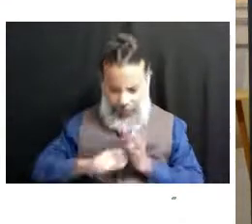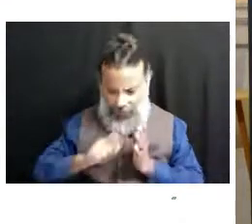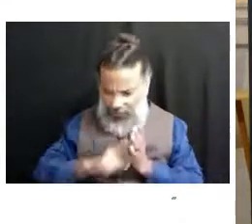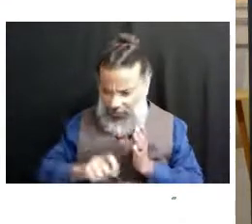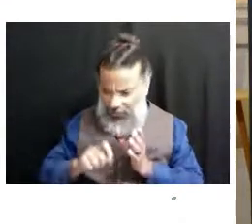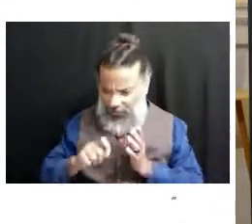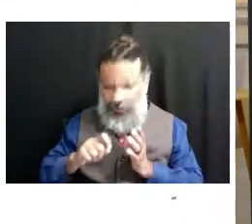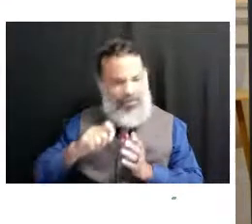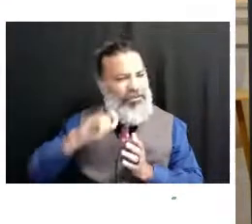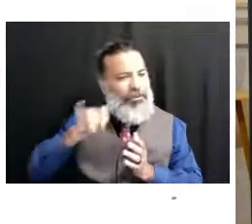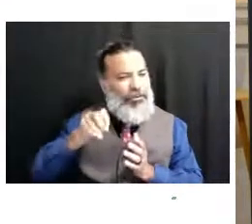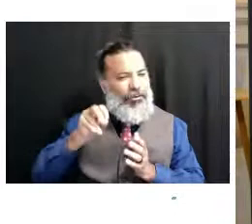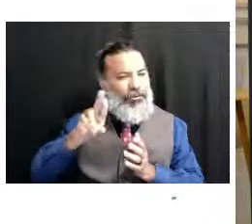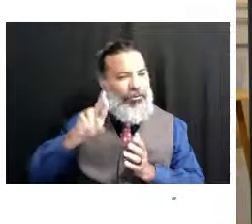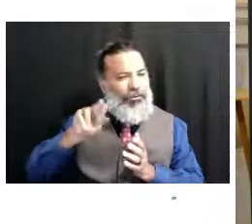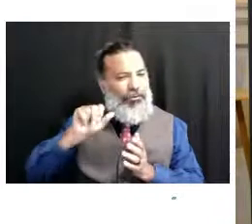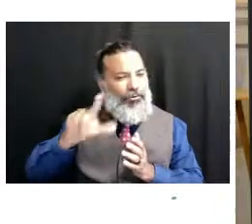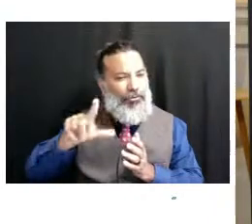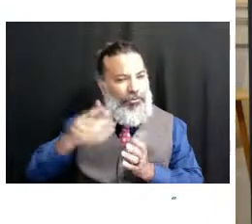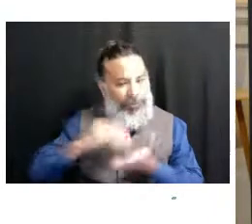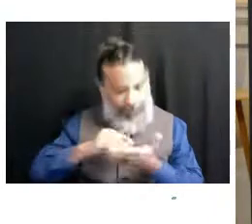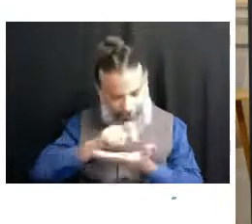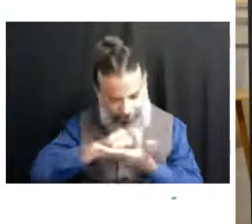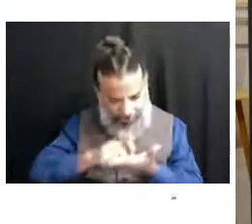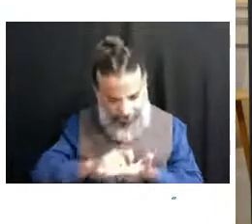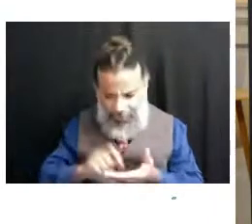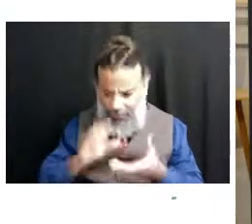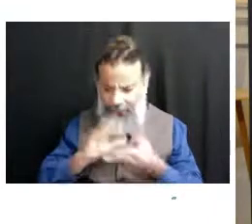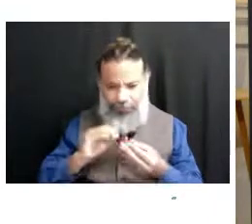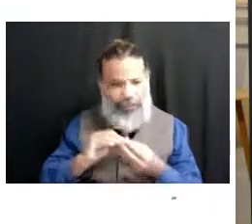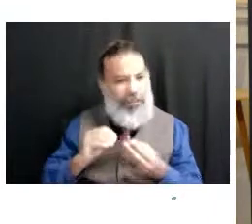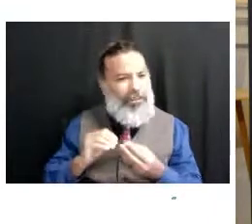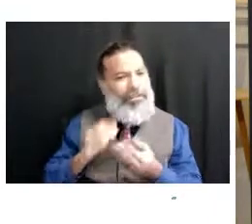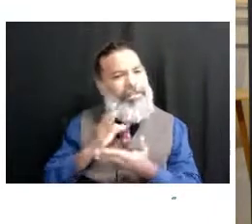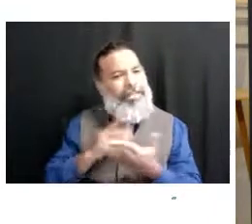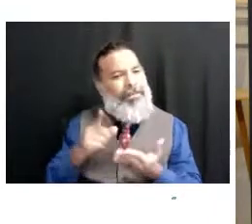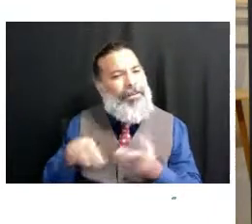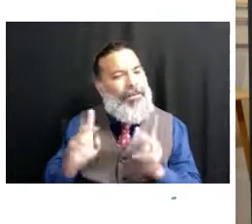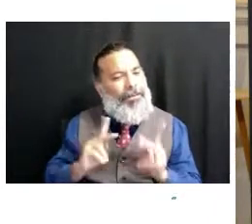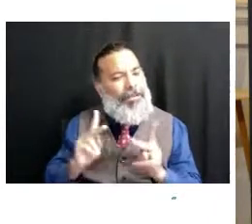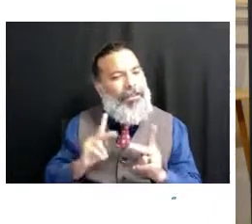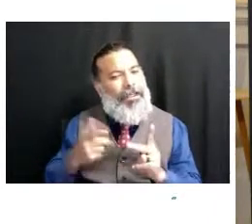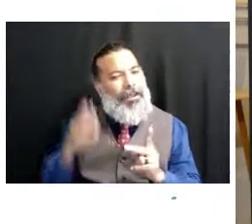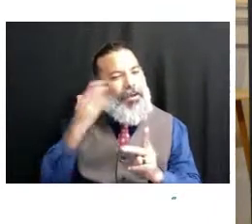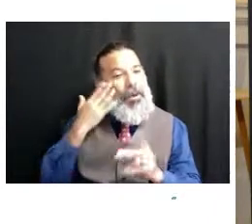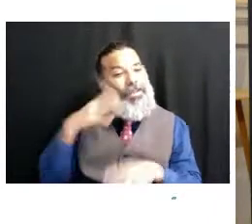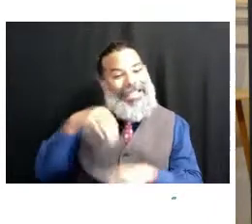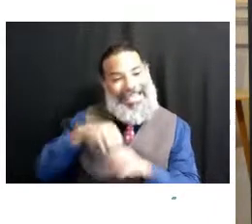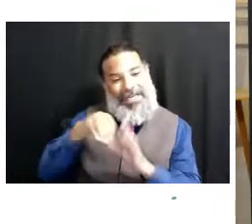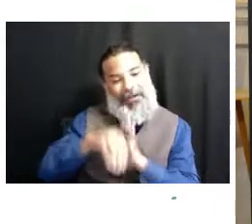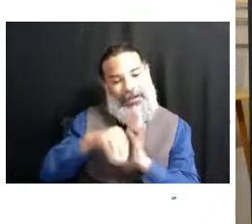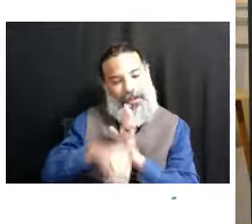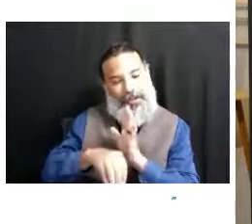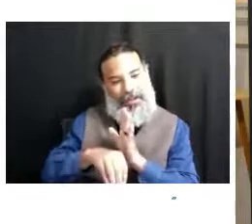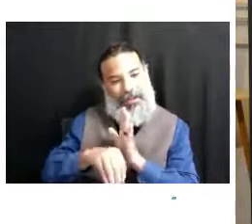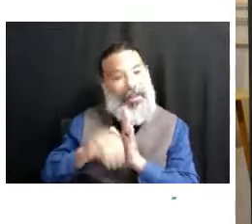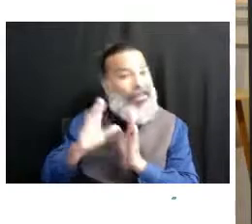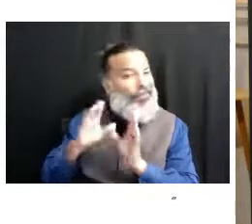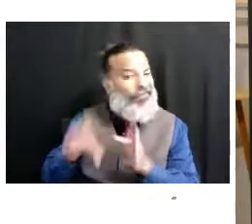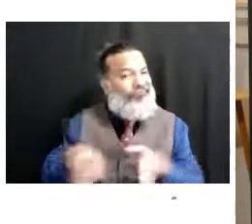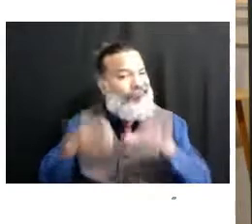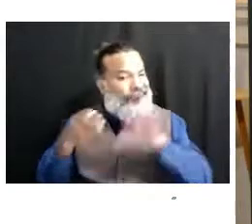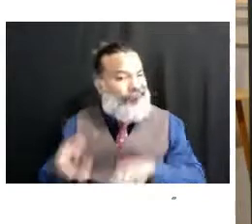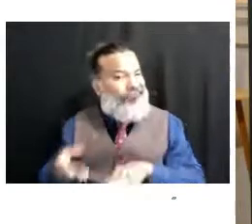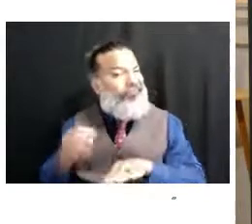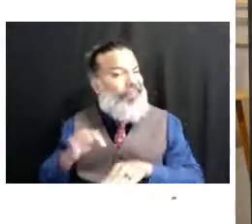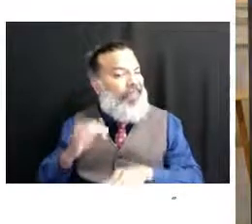his journal the story of some of the people that he knows in New Orleans that have been dying of yellow